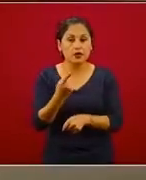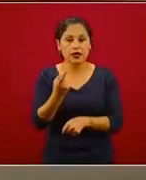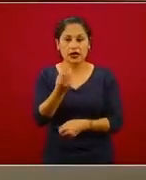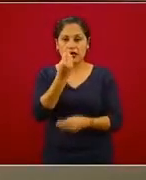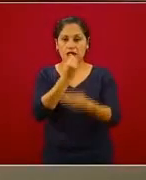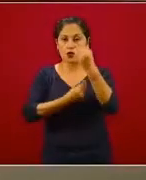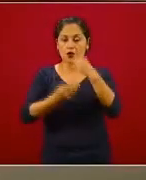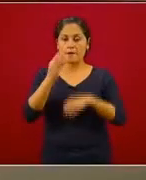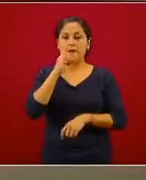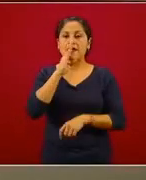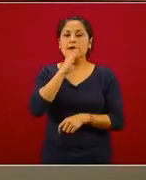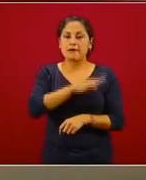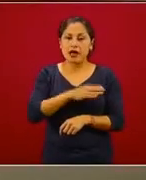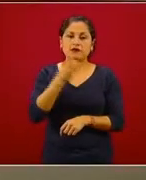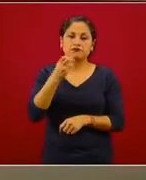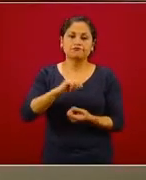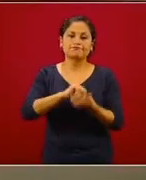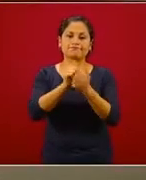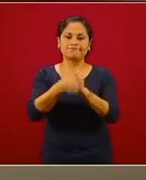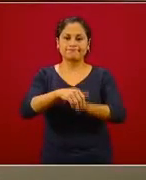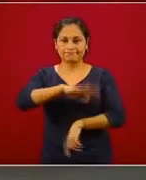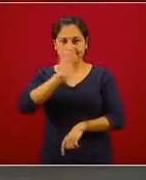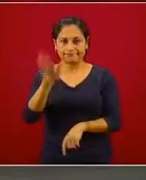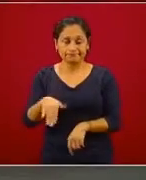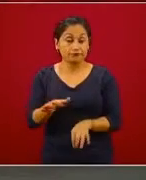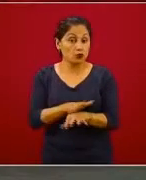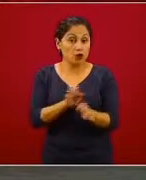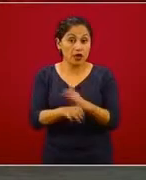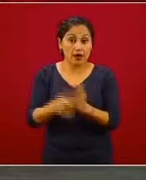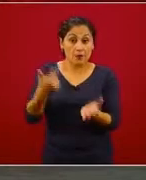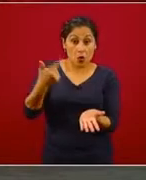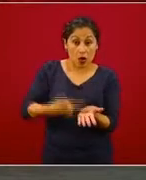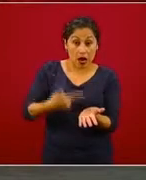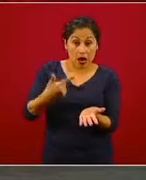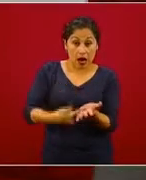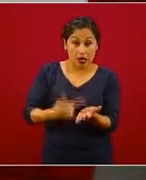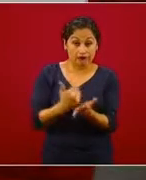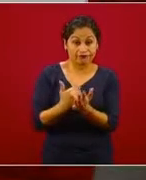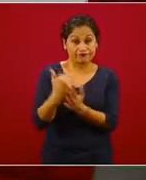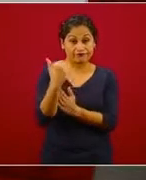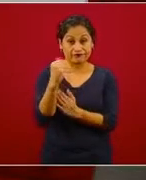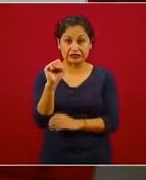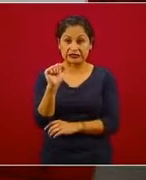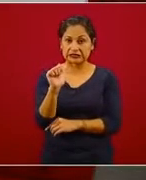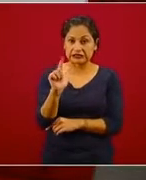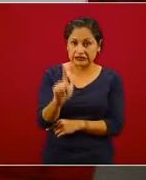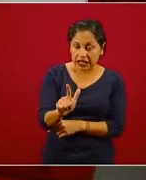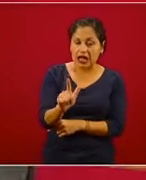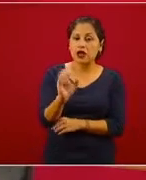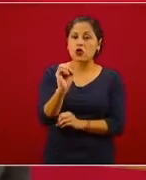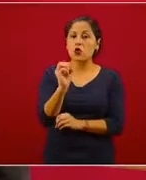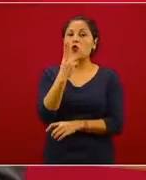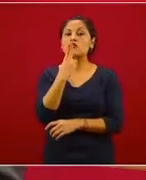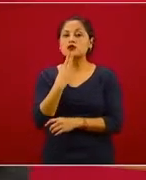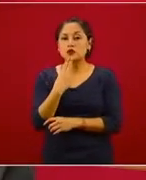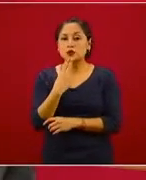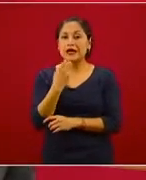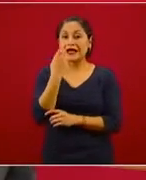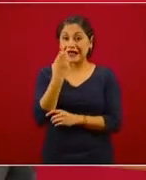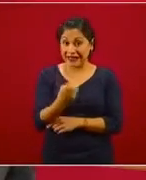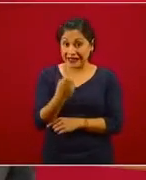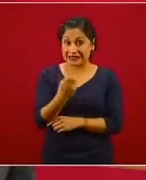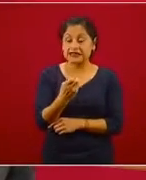that in the past 12 years in Mexico, conditions related to malnutrition are also